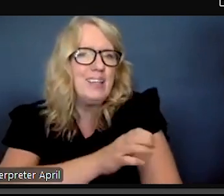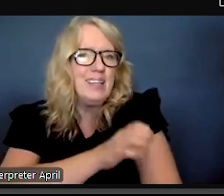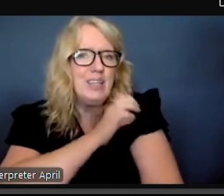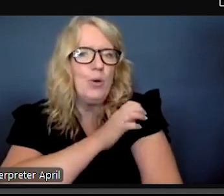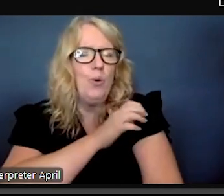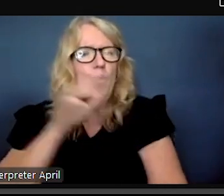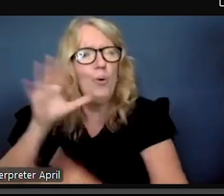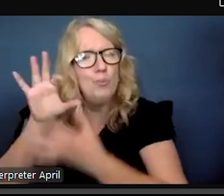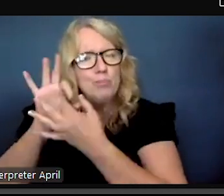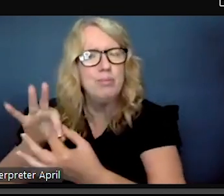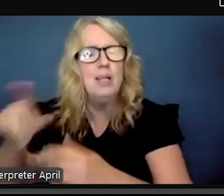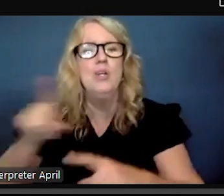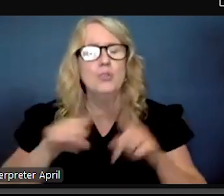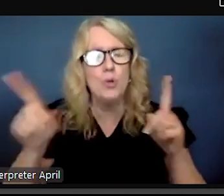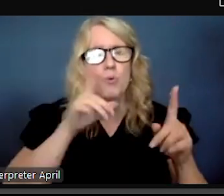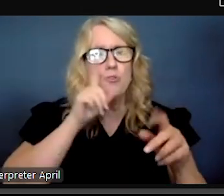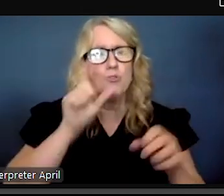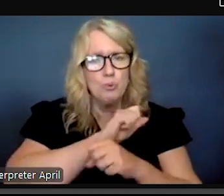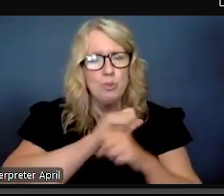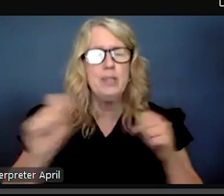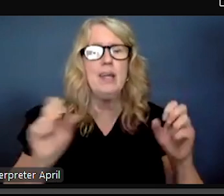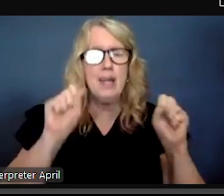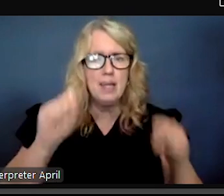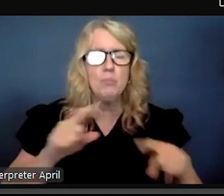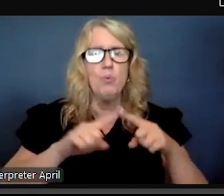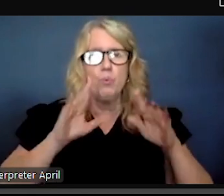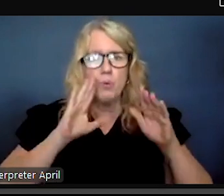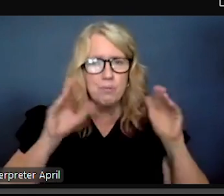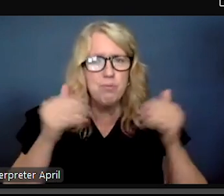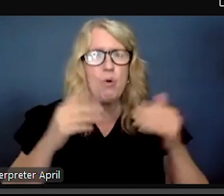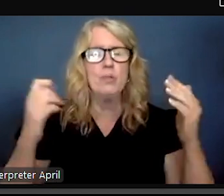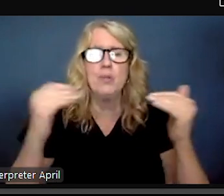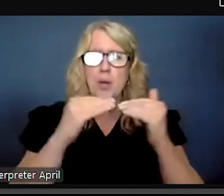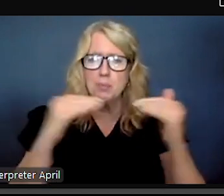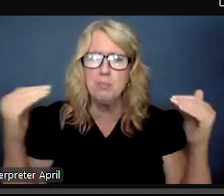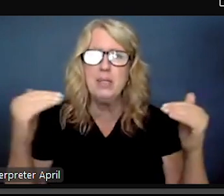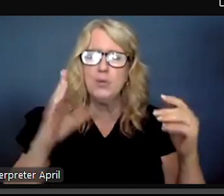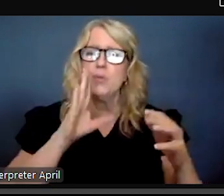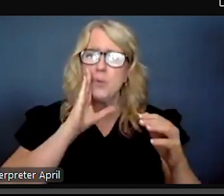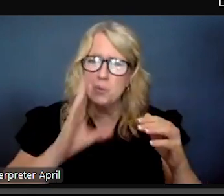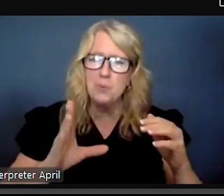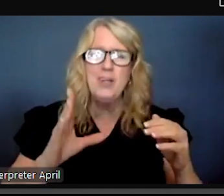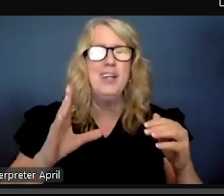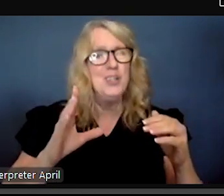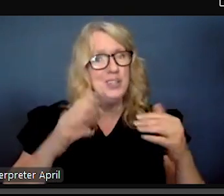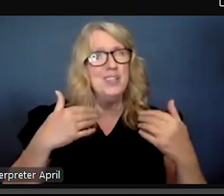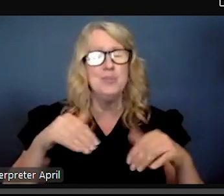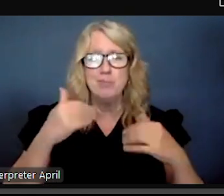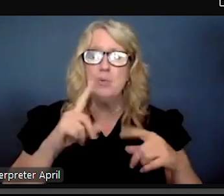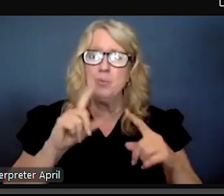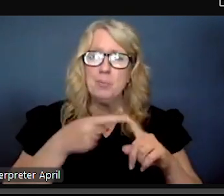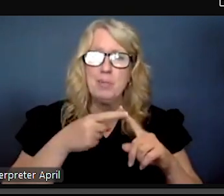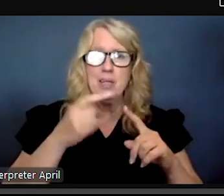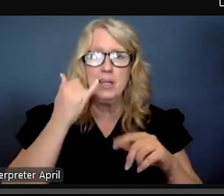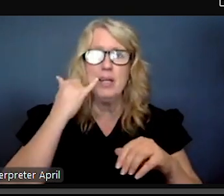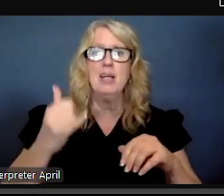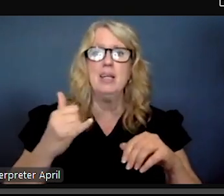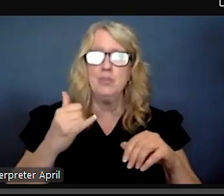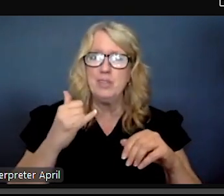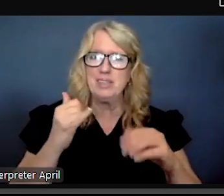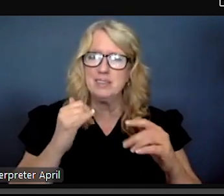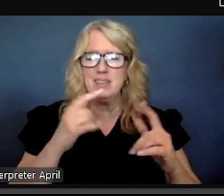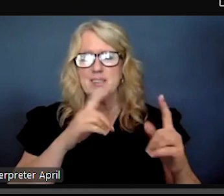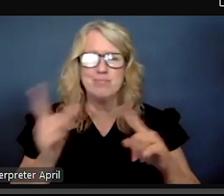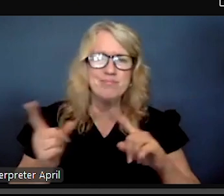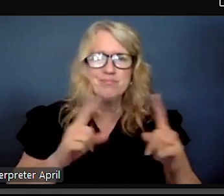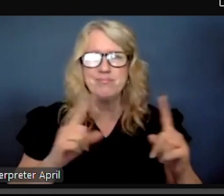arm, and so we are truly able. We're focused on peer, and there's going to be a rub at times. There's absolutely going to be a rub between